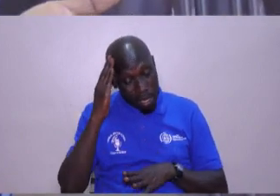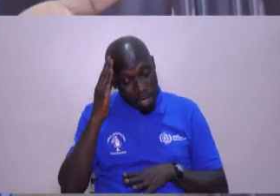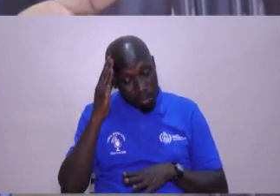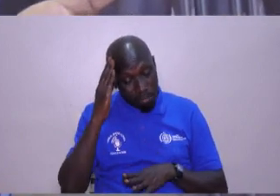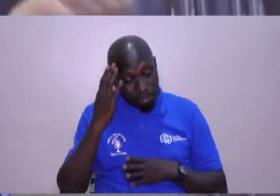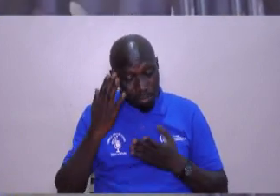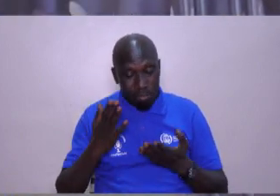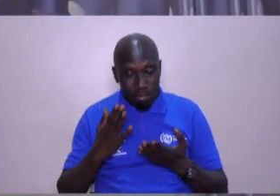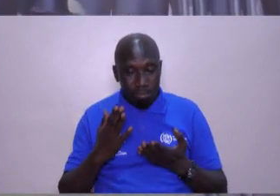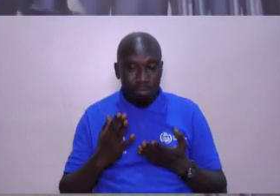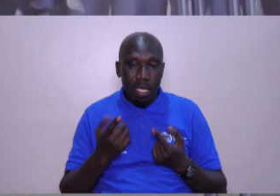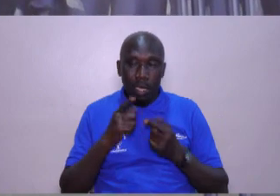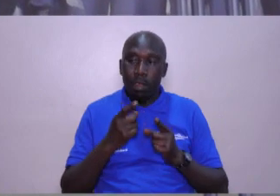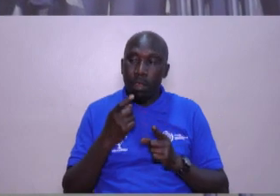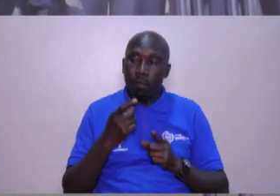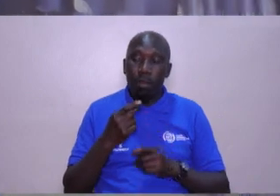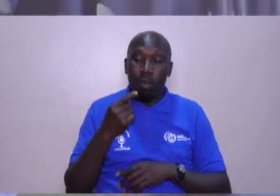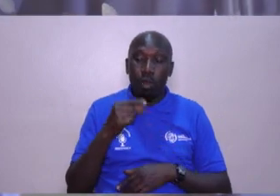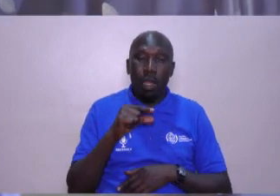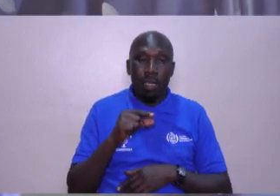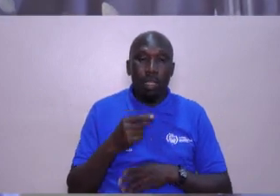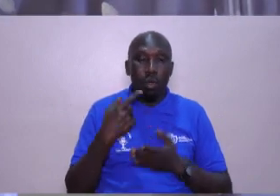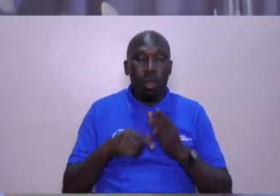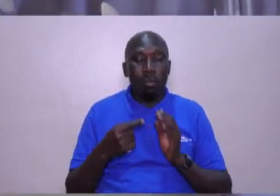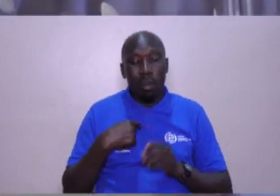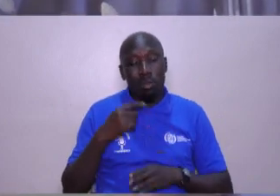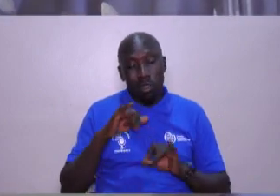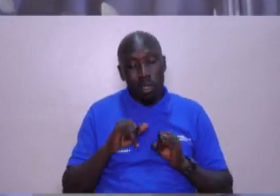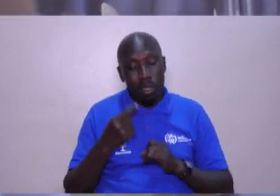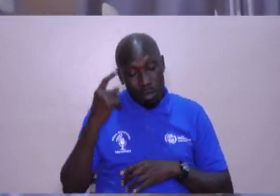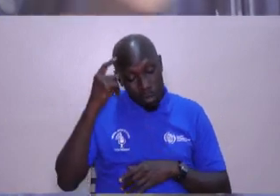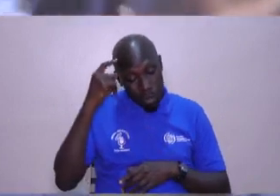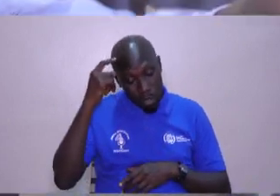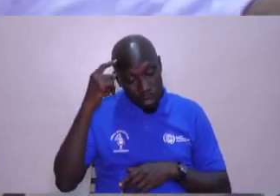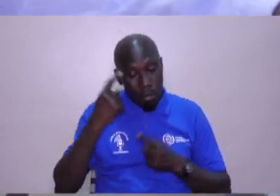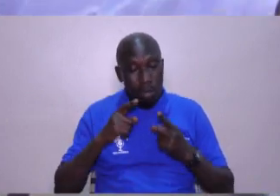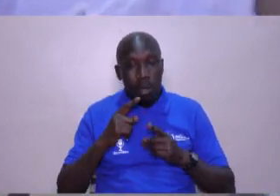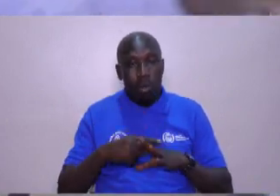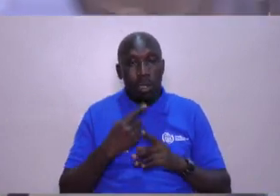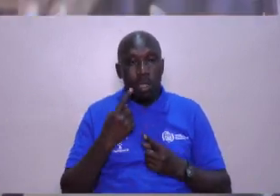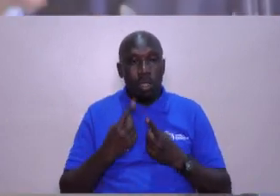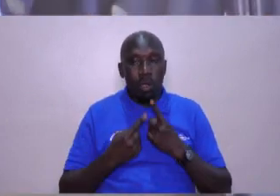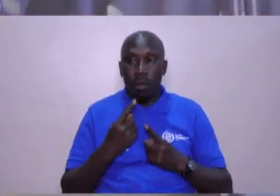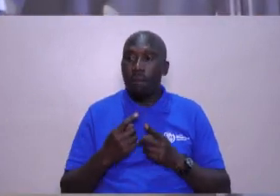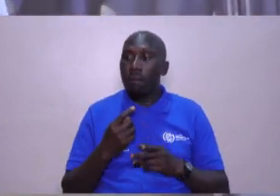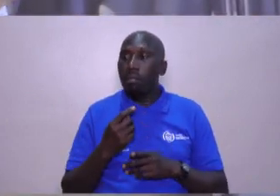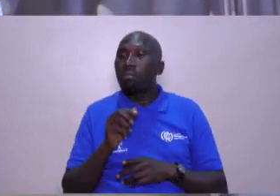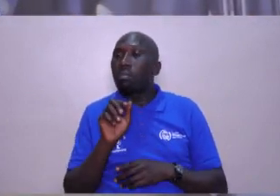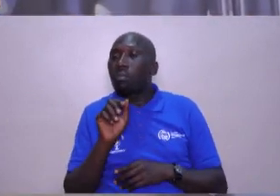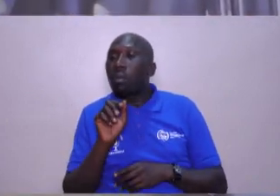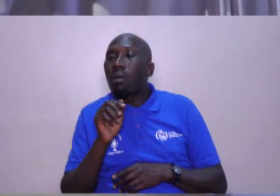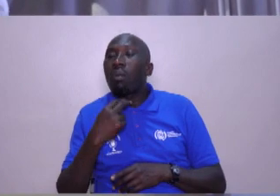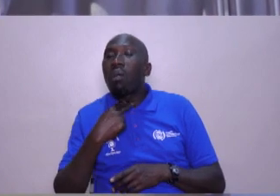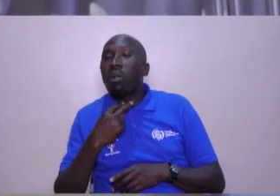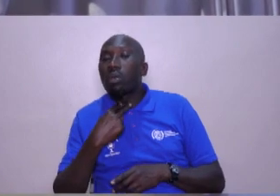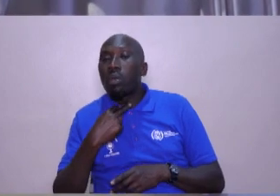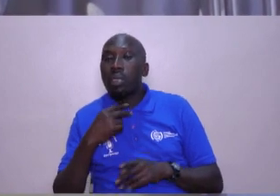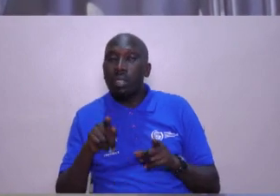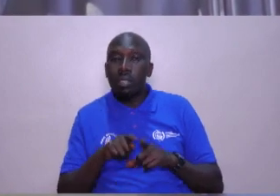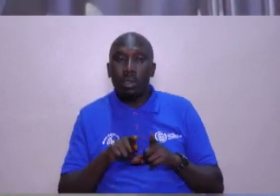quality, is what I'm thinking. But when we are now talking of audio over text, which